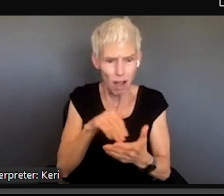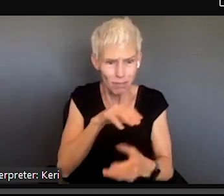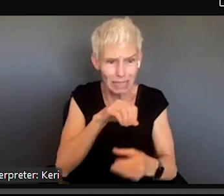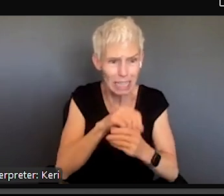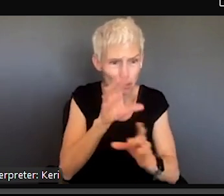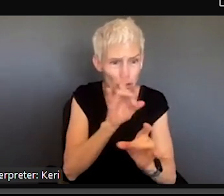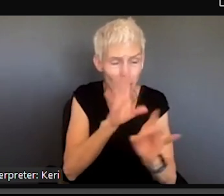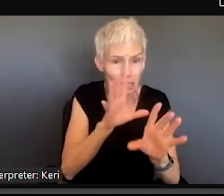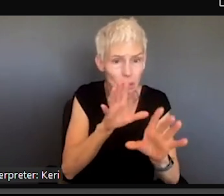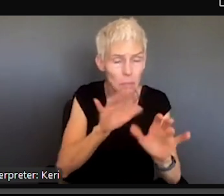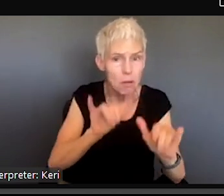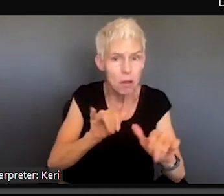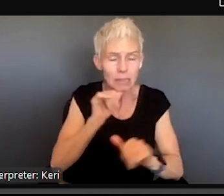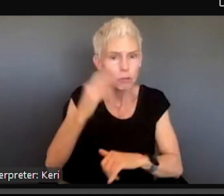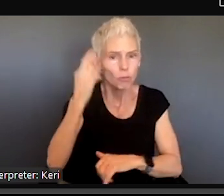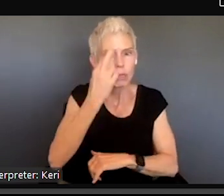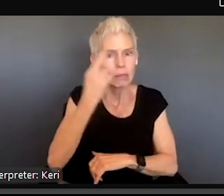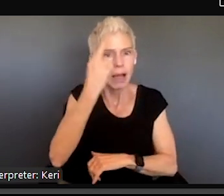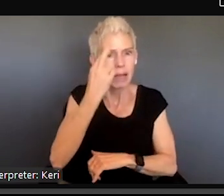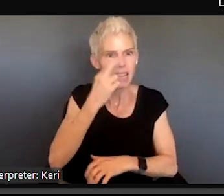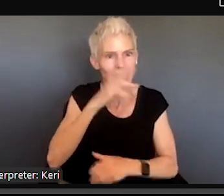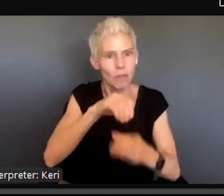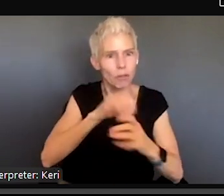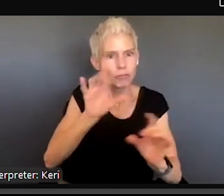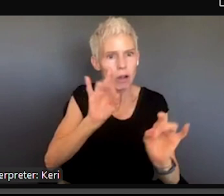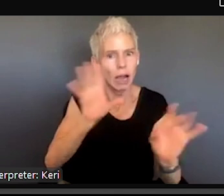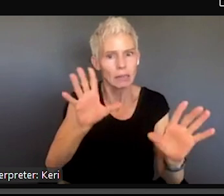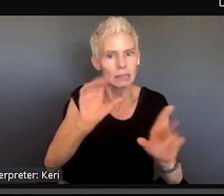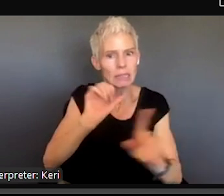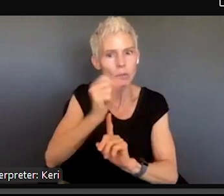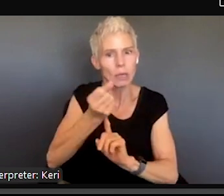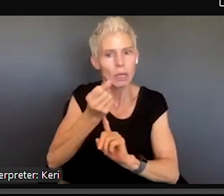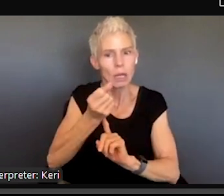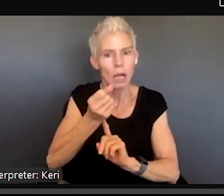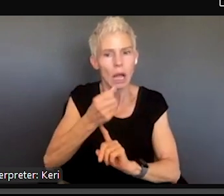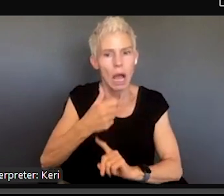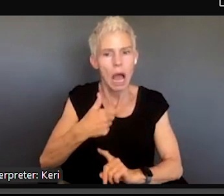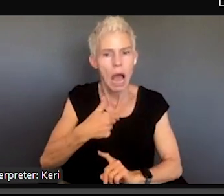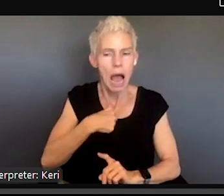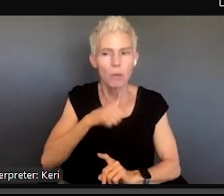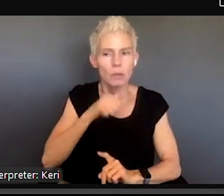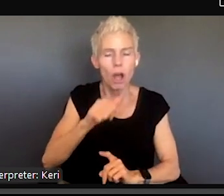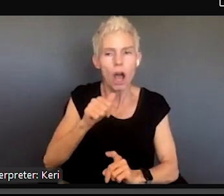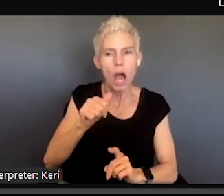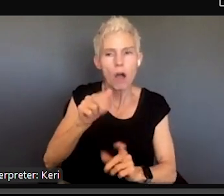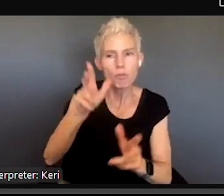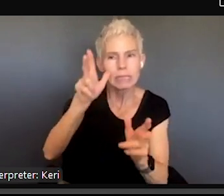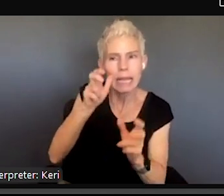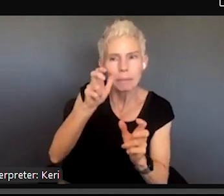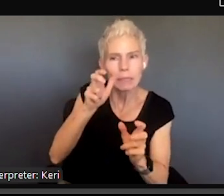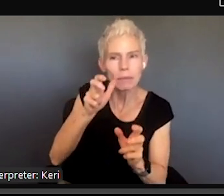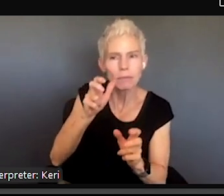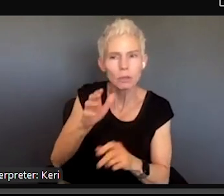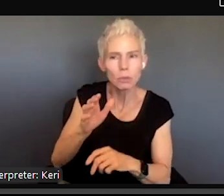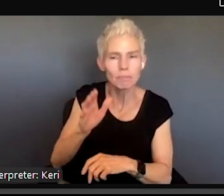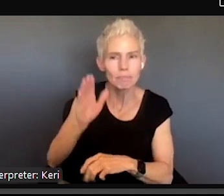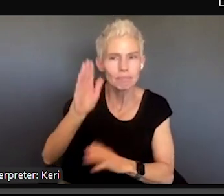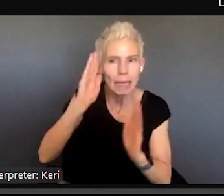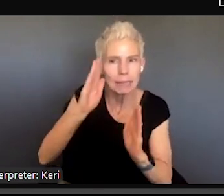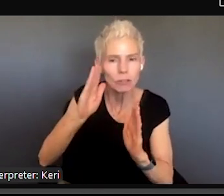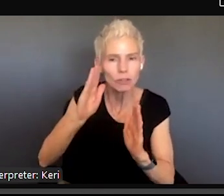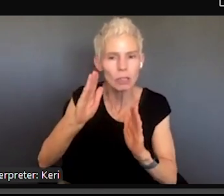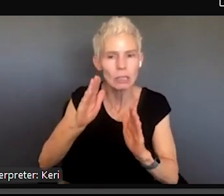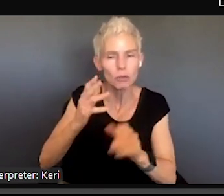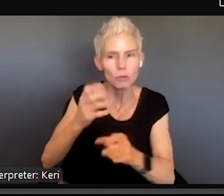in crisis. And personally, I was not someone who was going to be receptive to hear that or get support from anyone